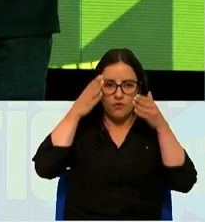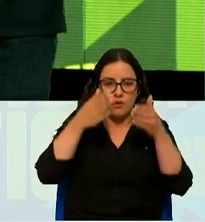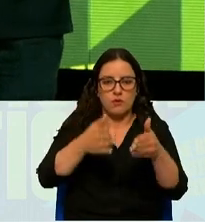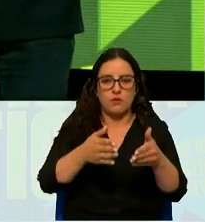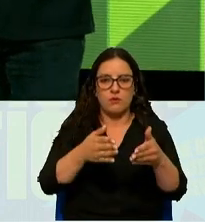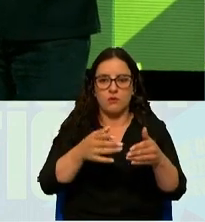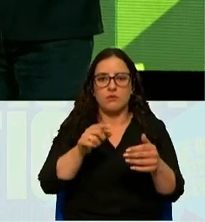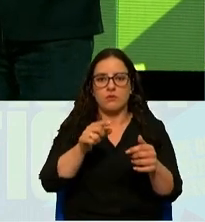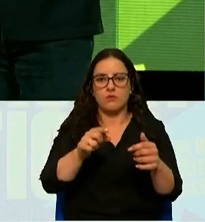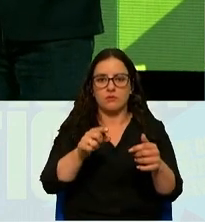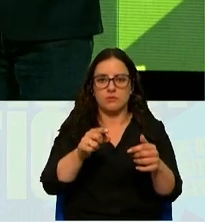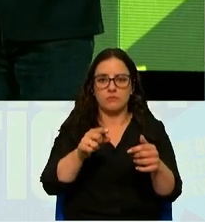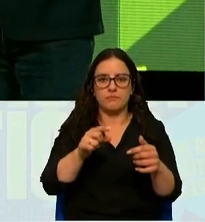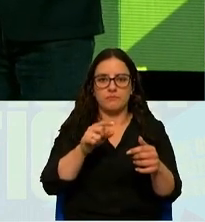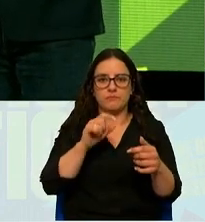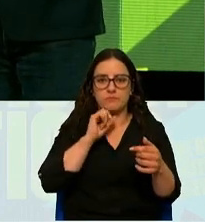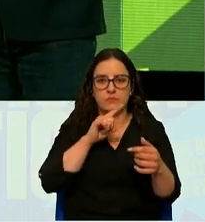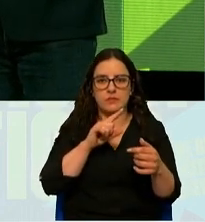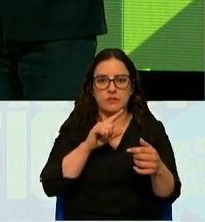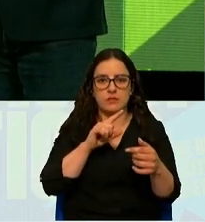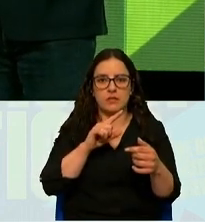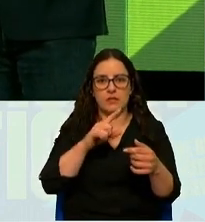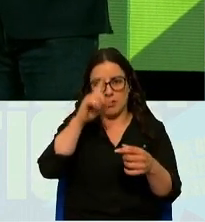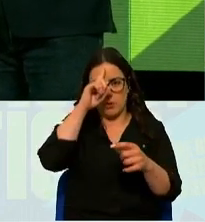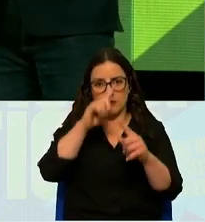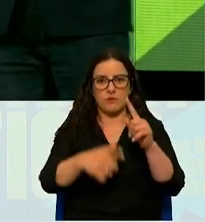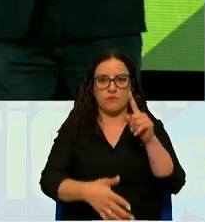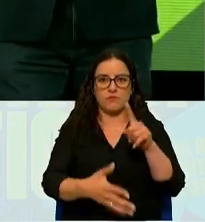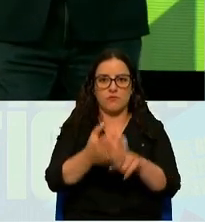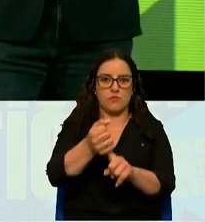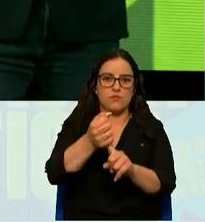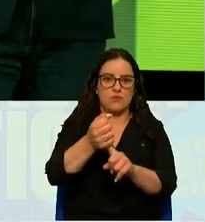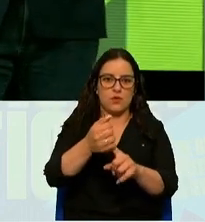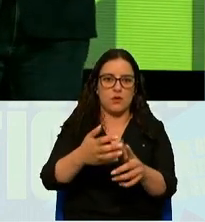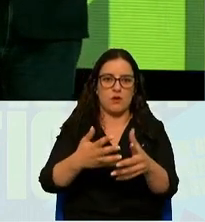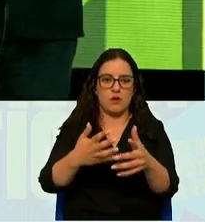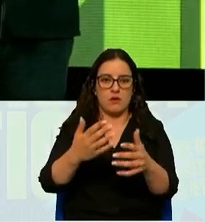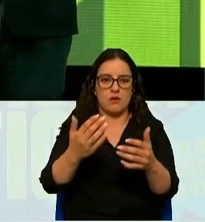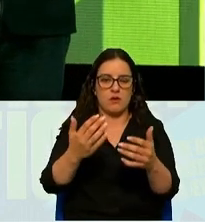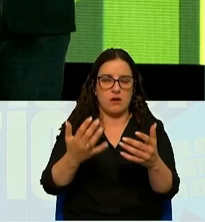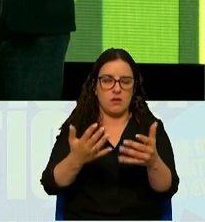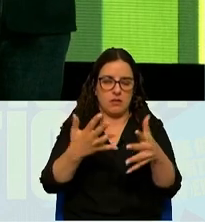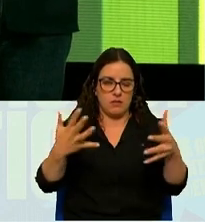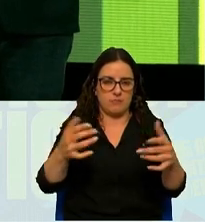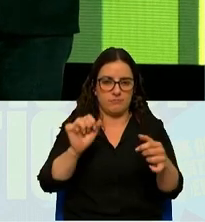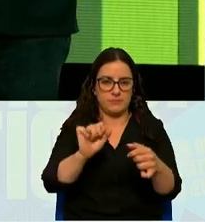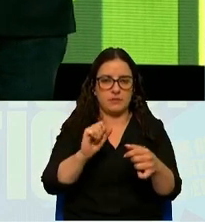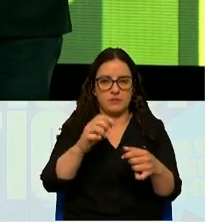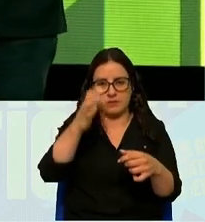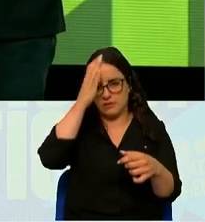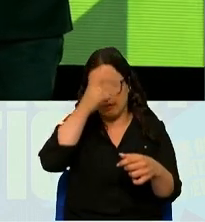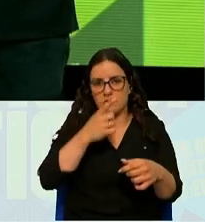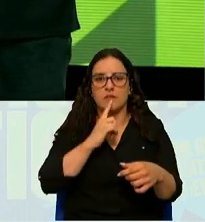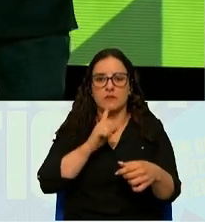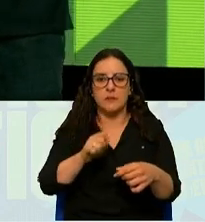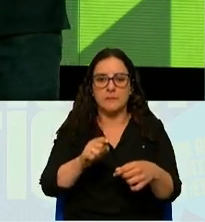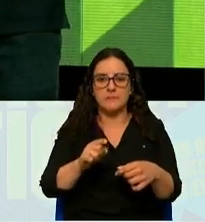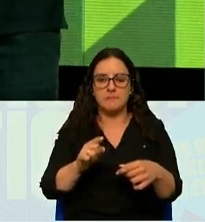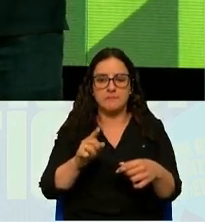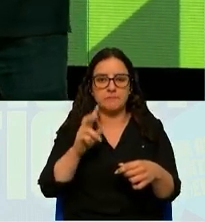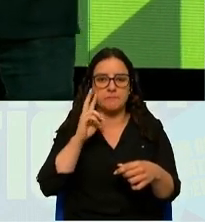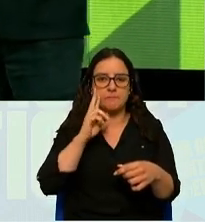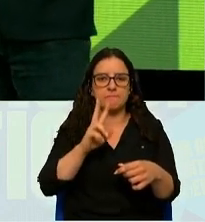accomplish a huge milestone for AI. But if you look deeper into each of these examples, what